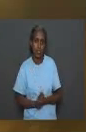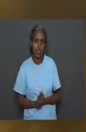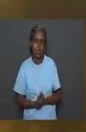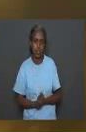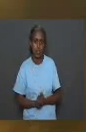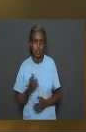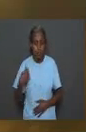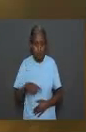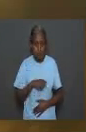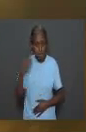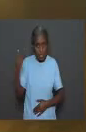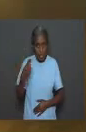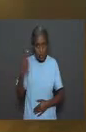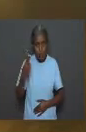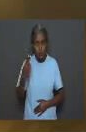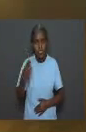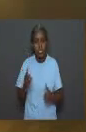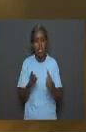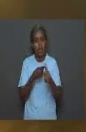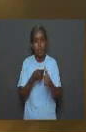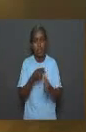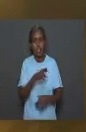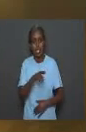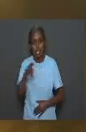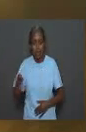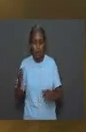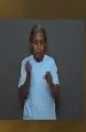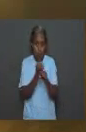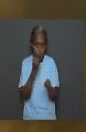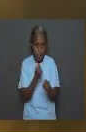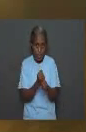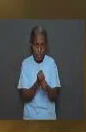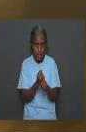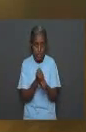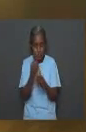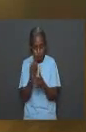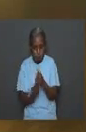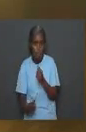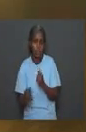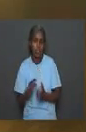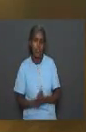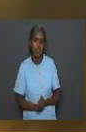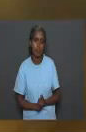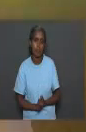equation, we will use elementary row operations